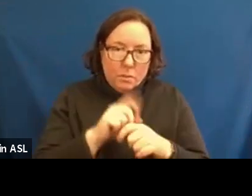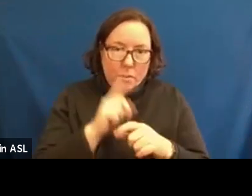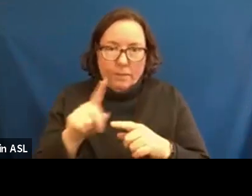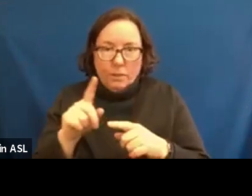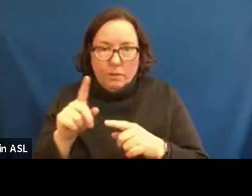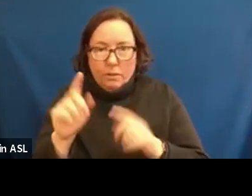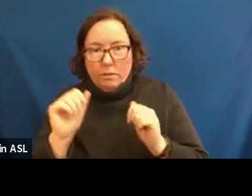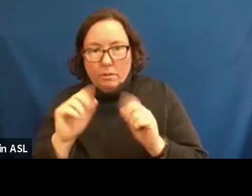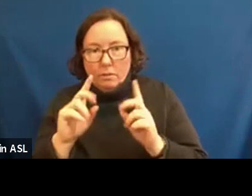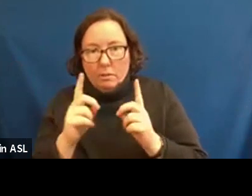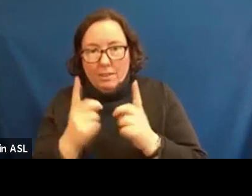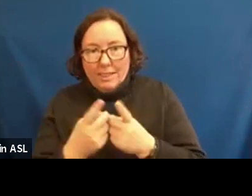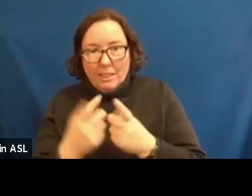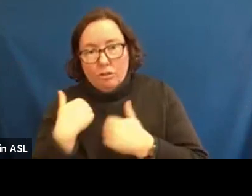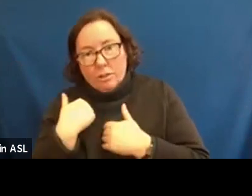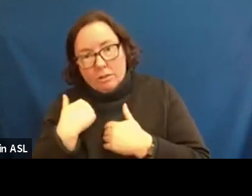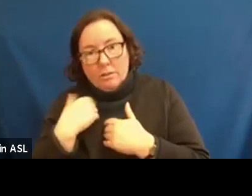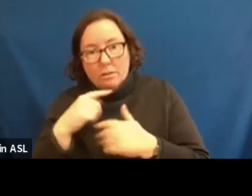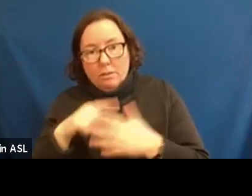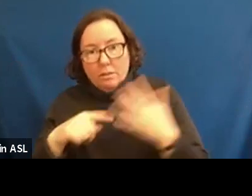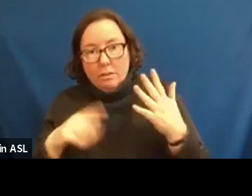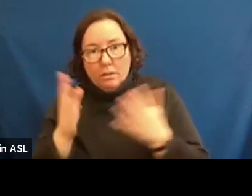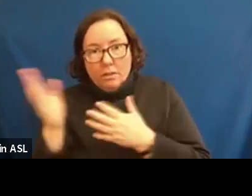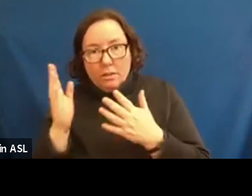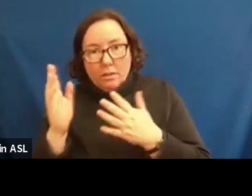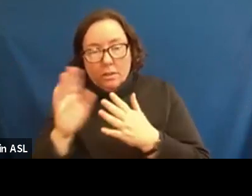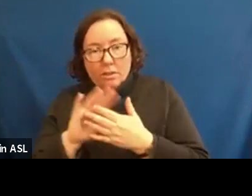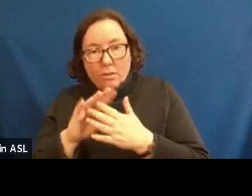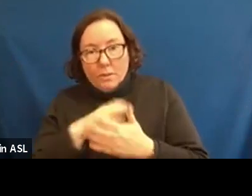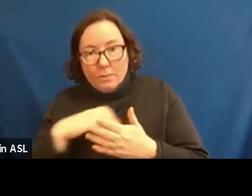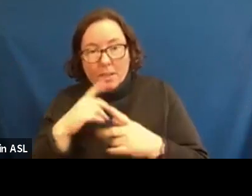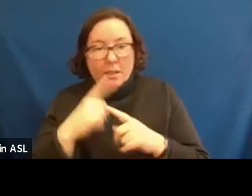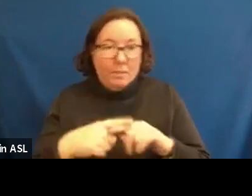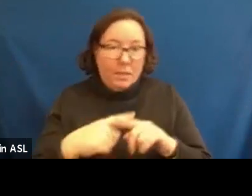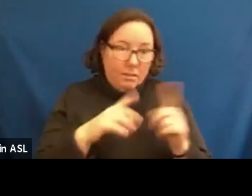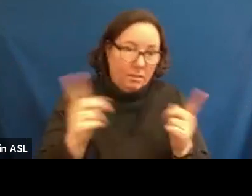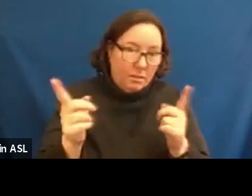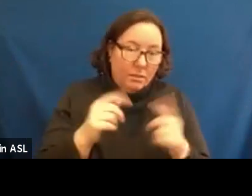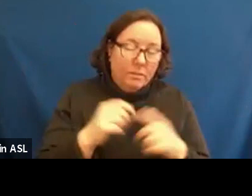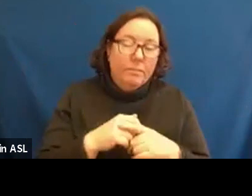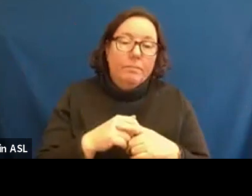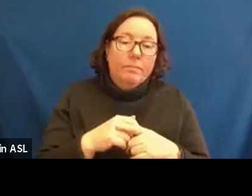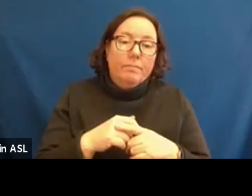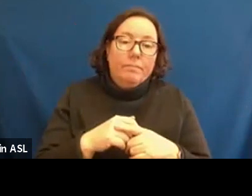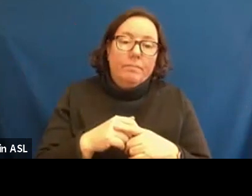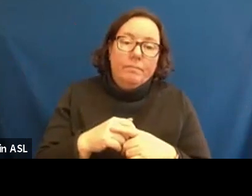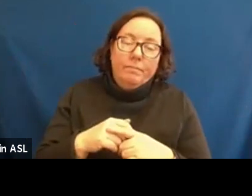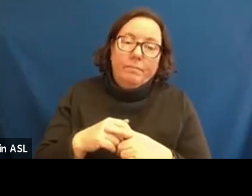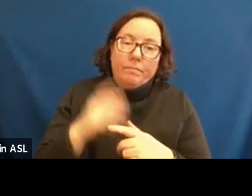their respective district responsibilities. So we are going to have some additional support for